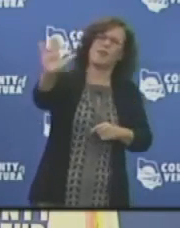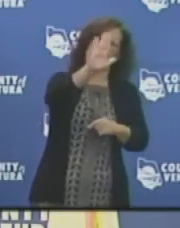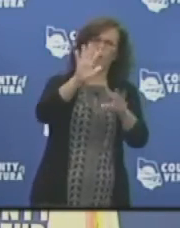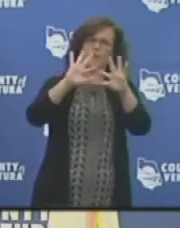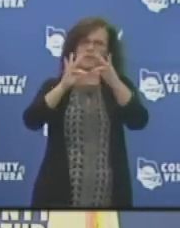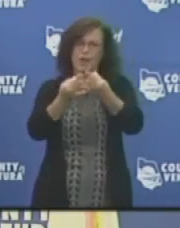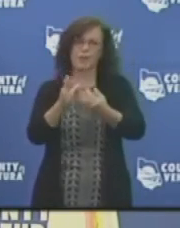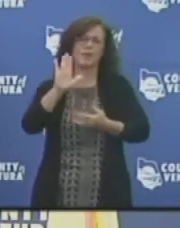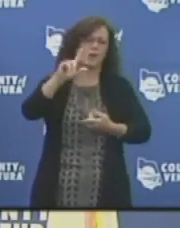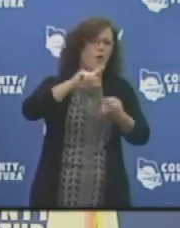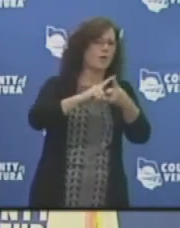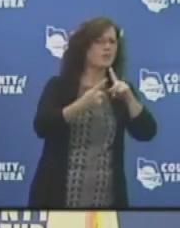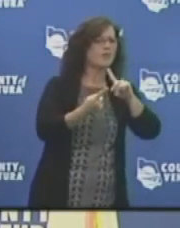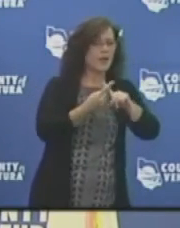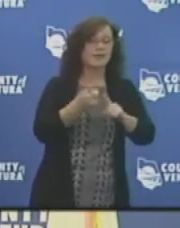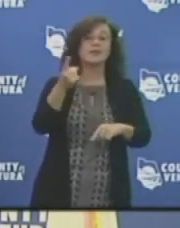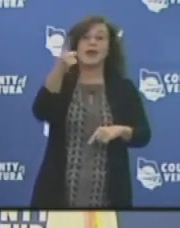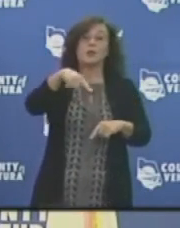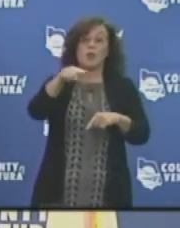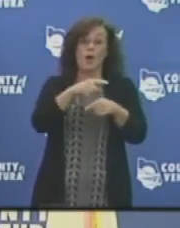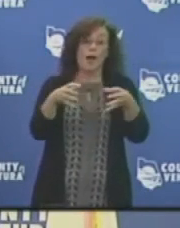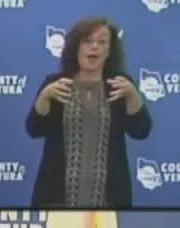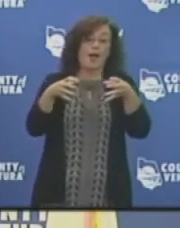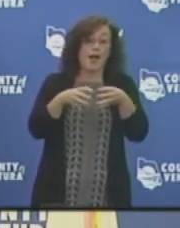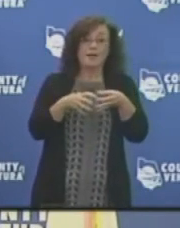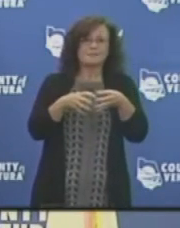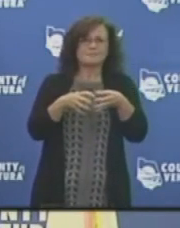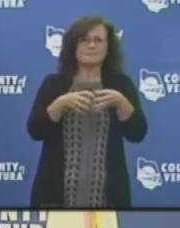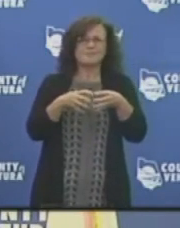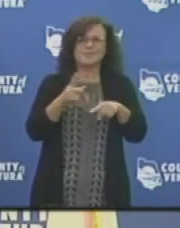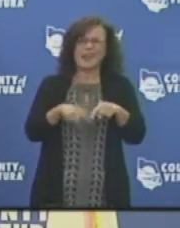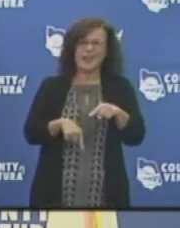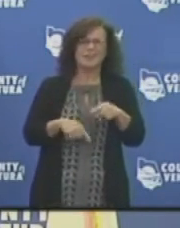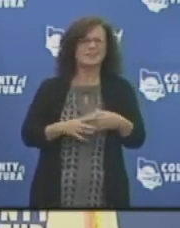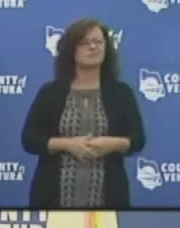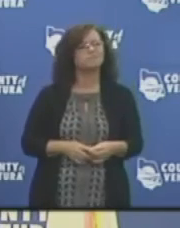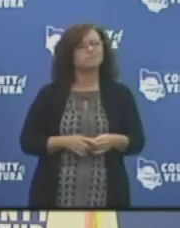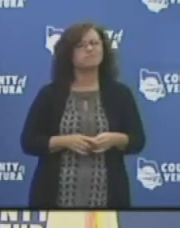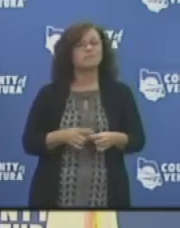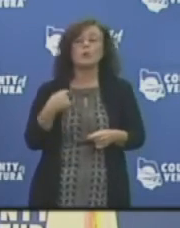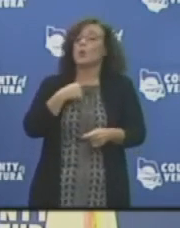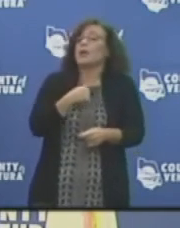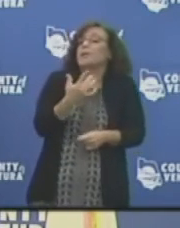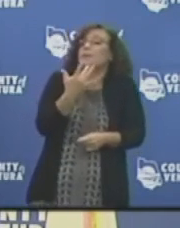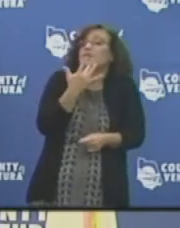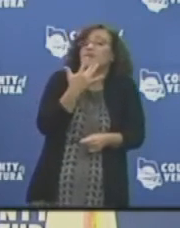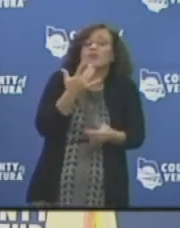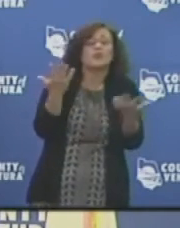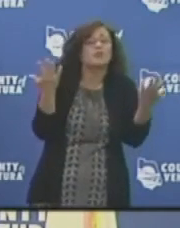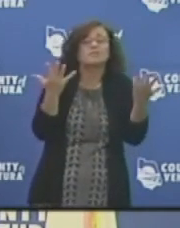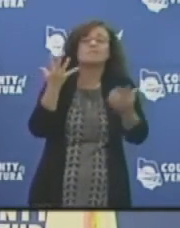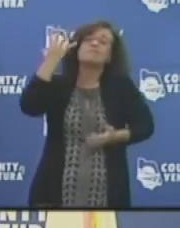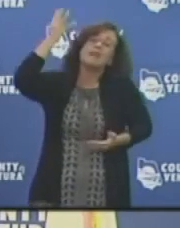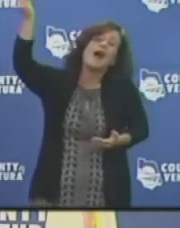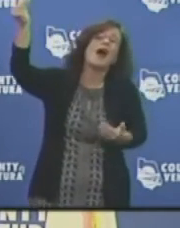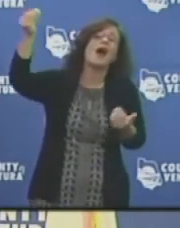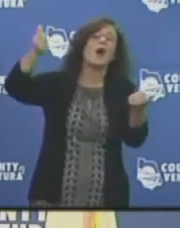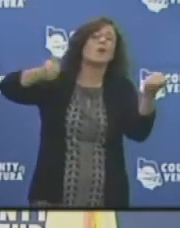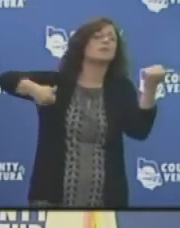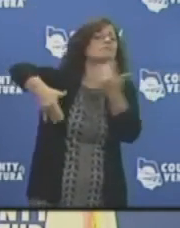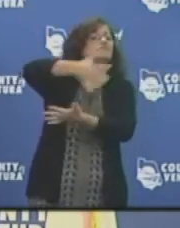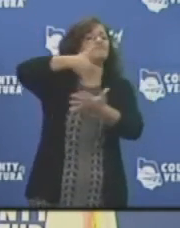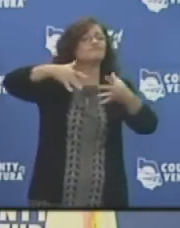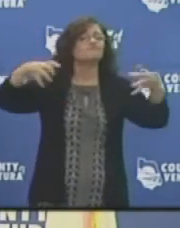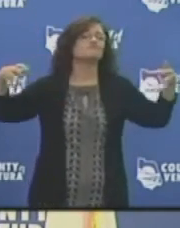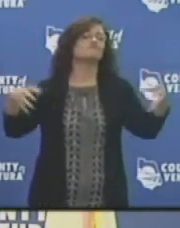maybe doing what we don't want to do. We'd rather be traveling and gathering and just breaking bread